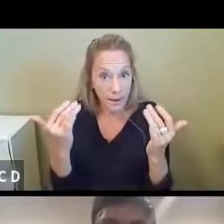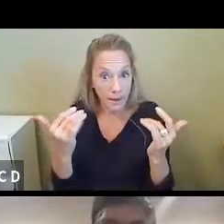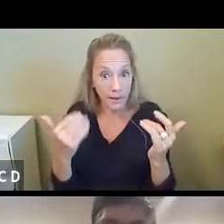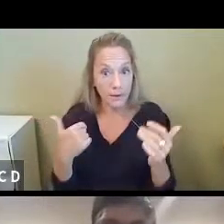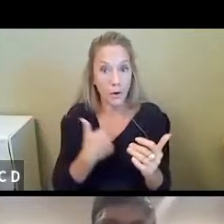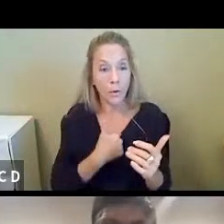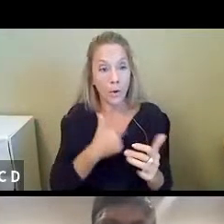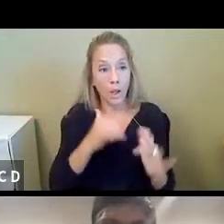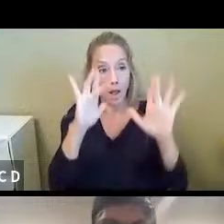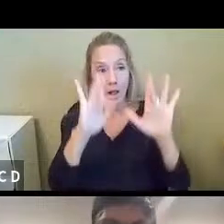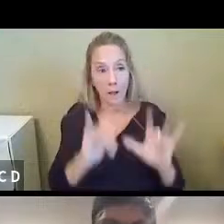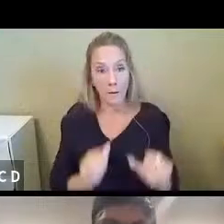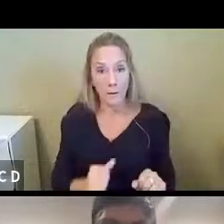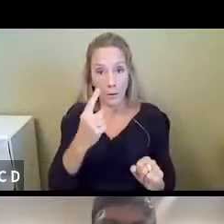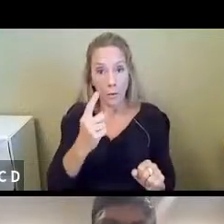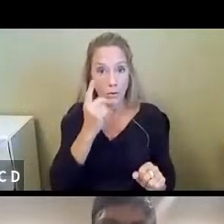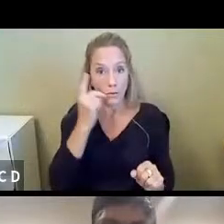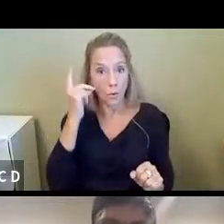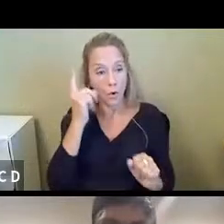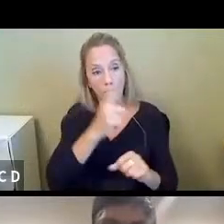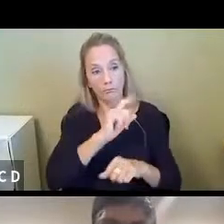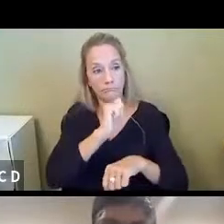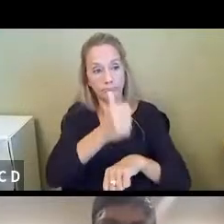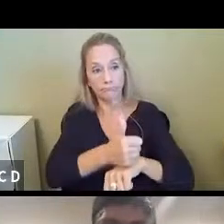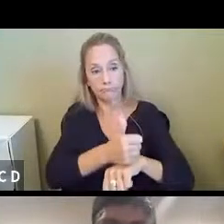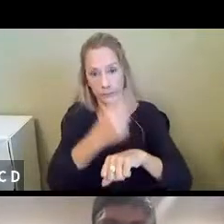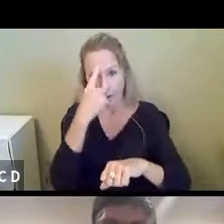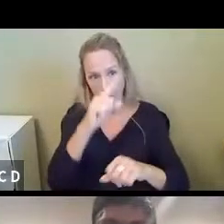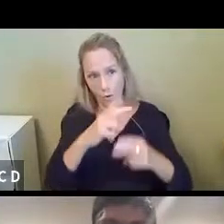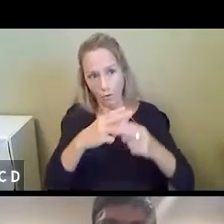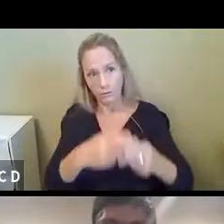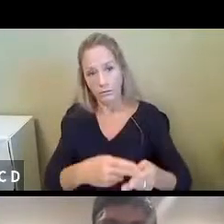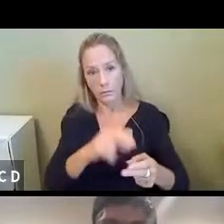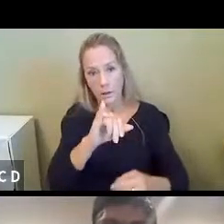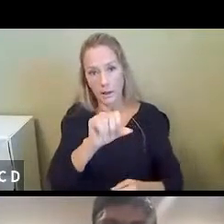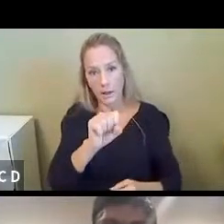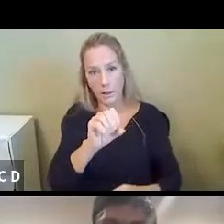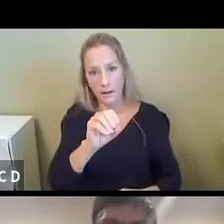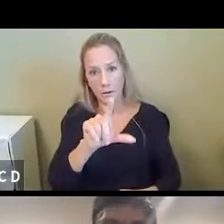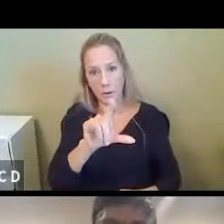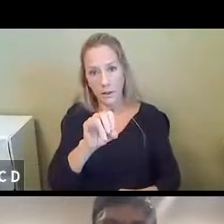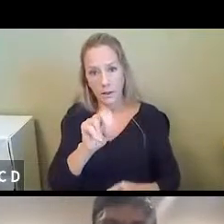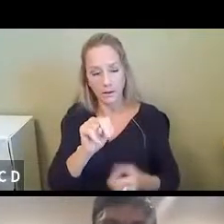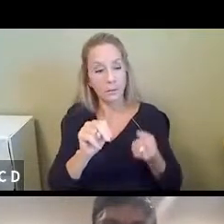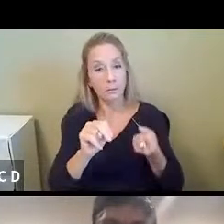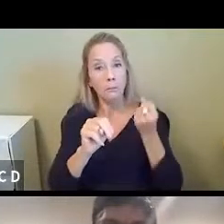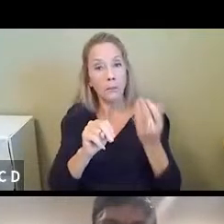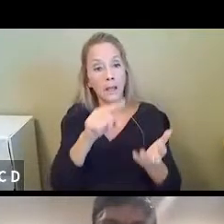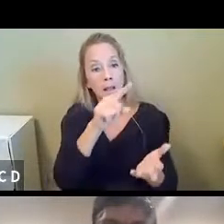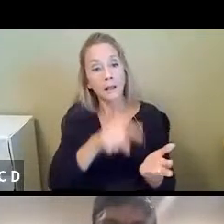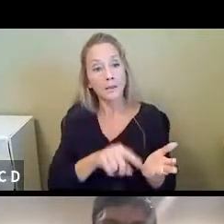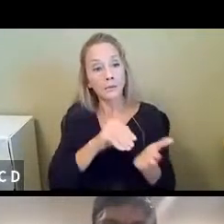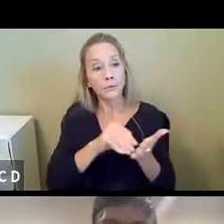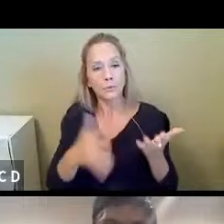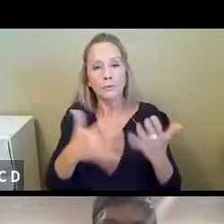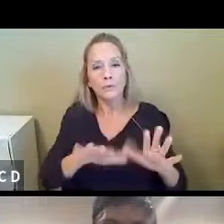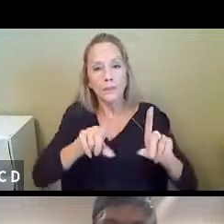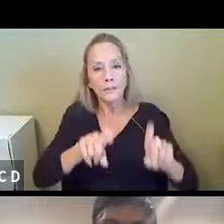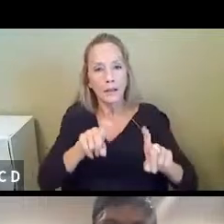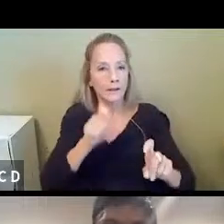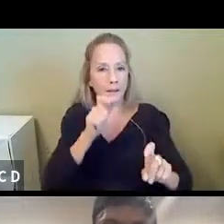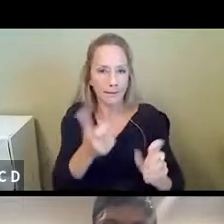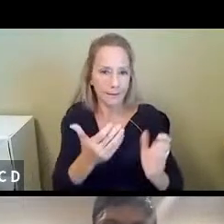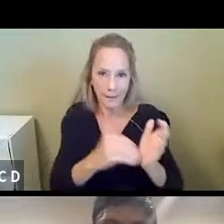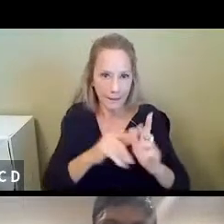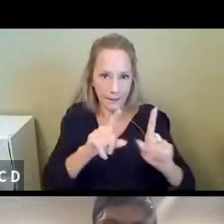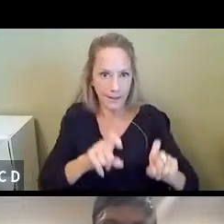dorm to create an isolation dorm. So many of those students were already tested, so they would not be tested again. We're going to continue to